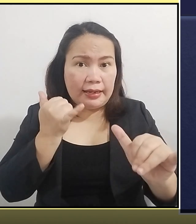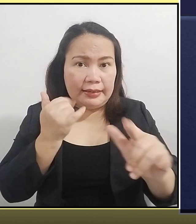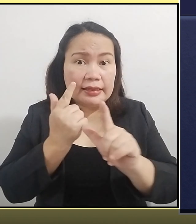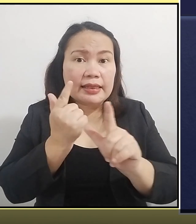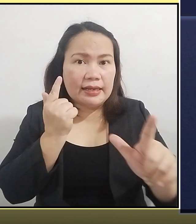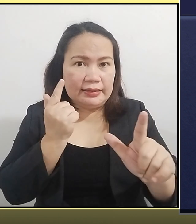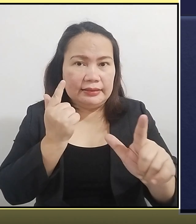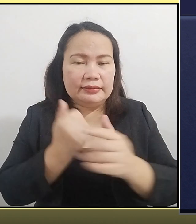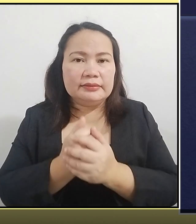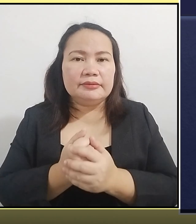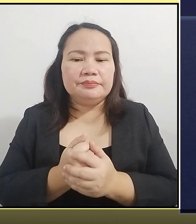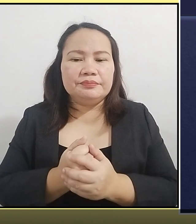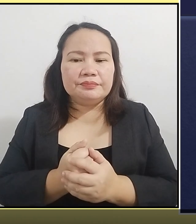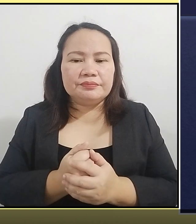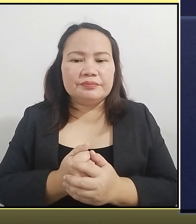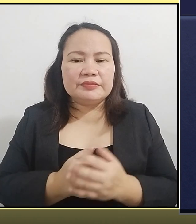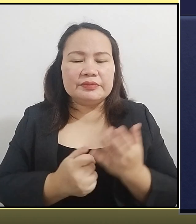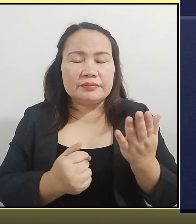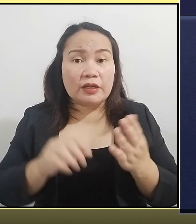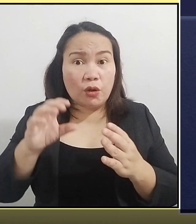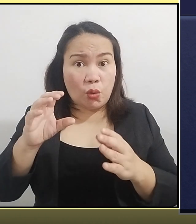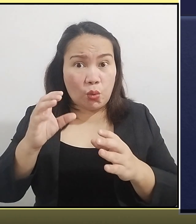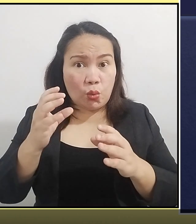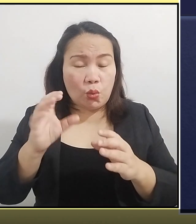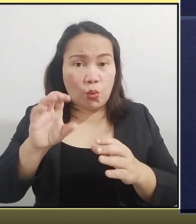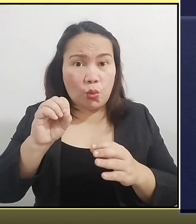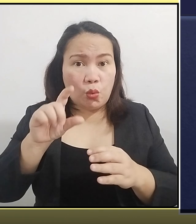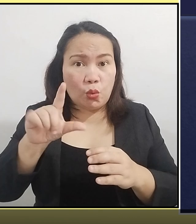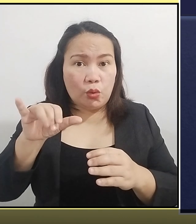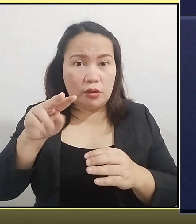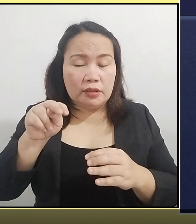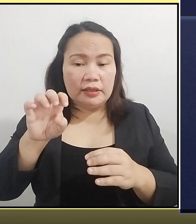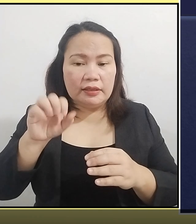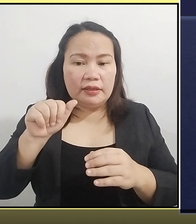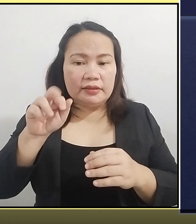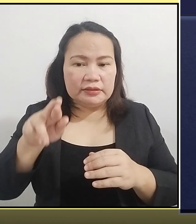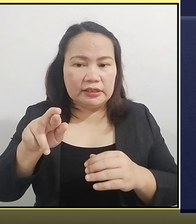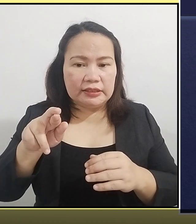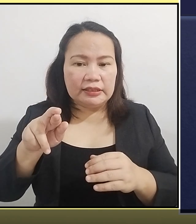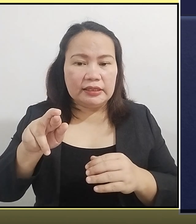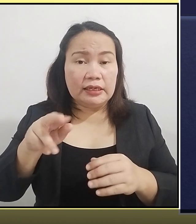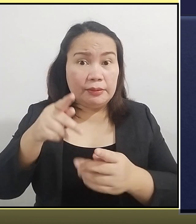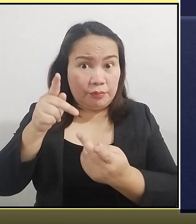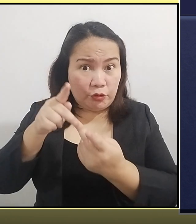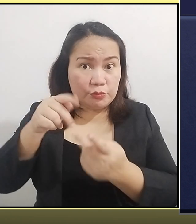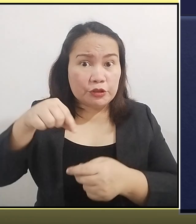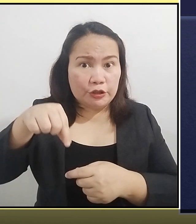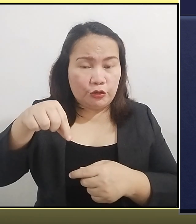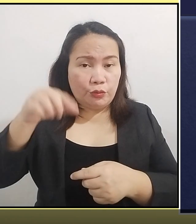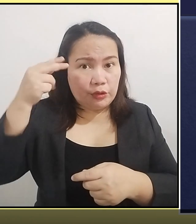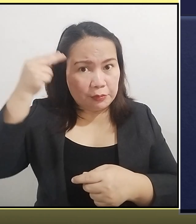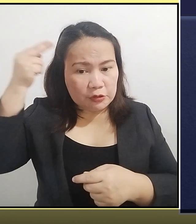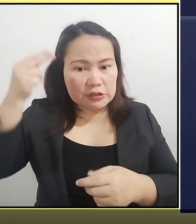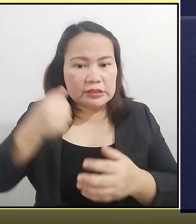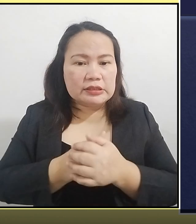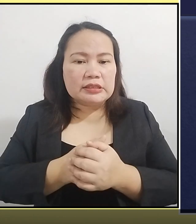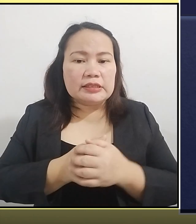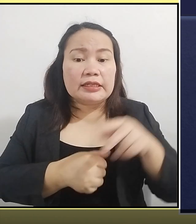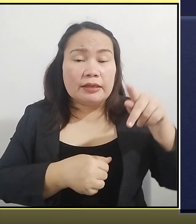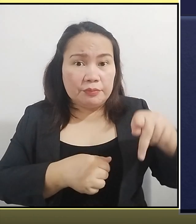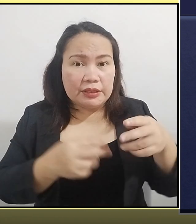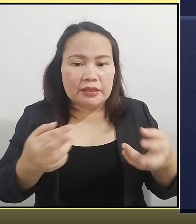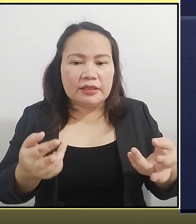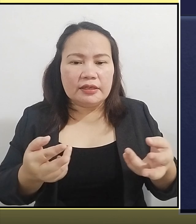hypothesis. Collinear points, this is your conclusion. So, this is your Q. So, lagay natin yung ating hypothesis and